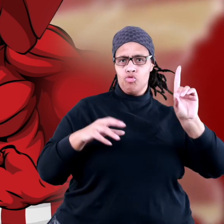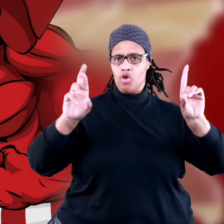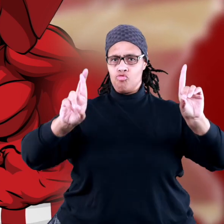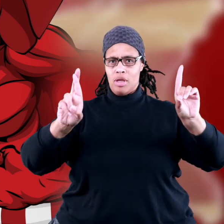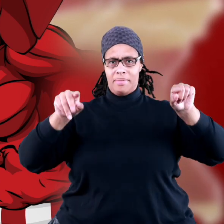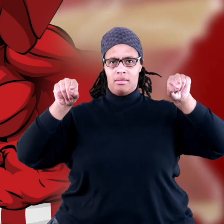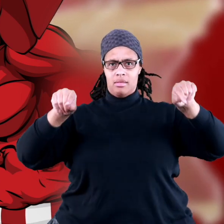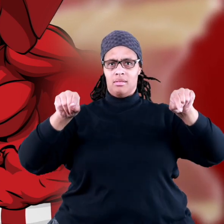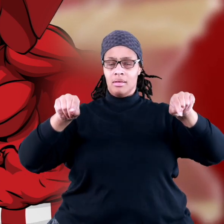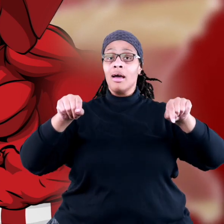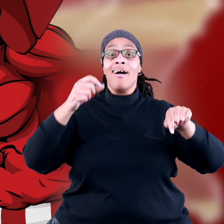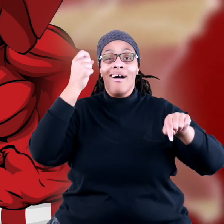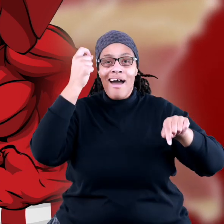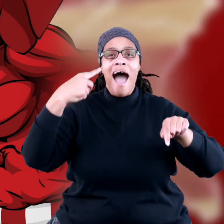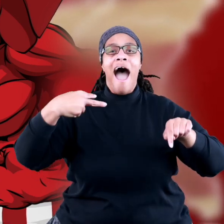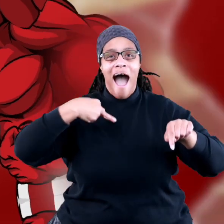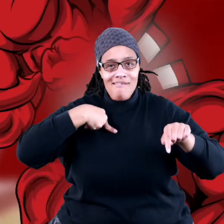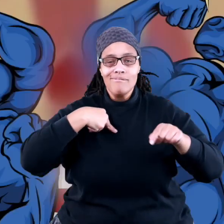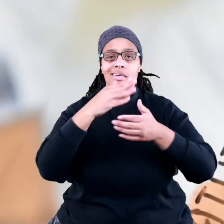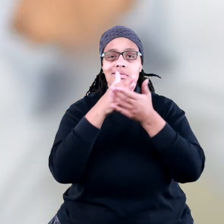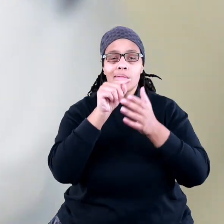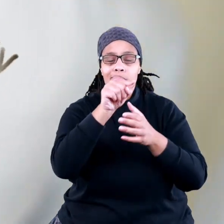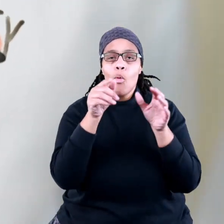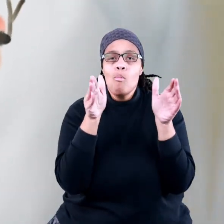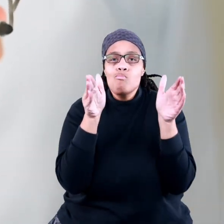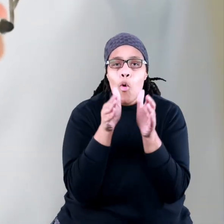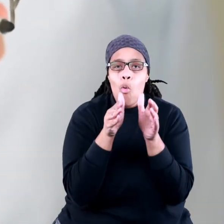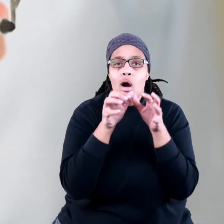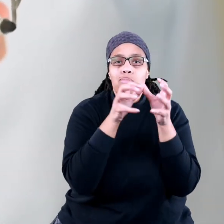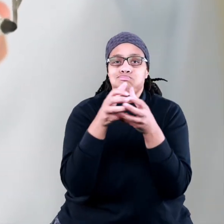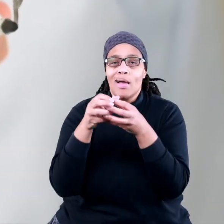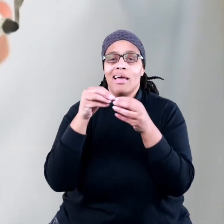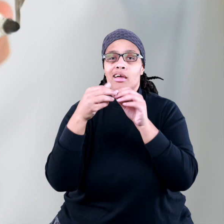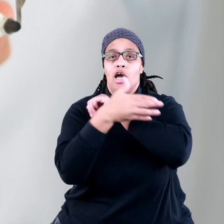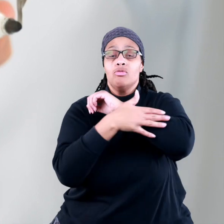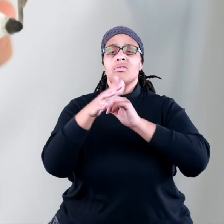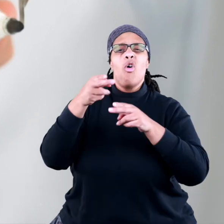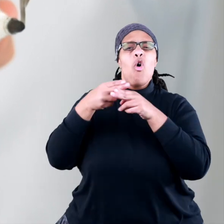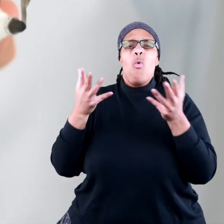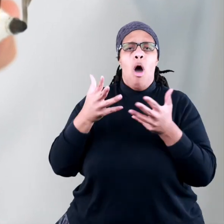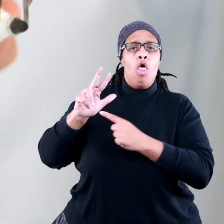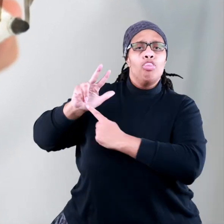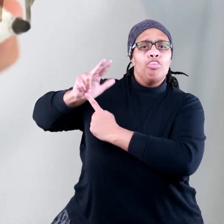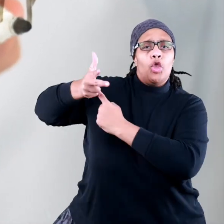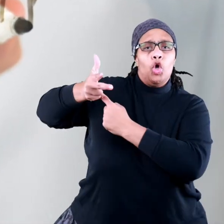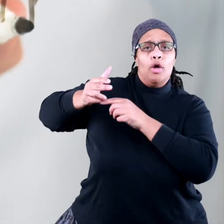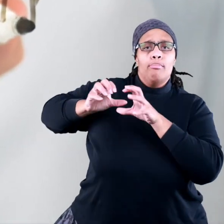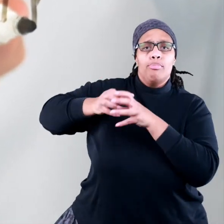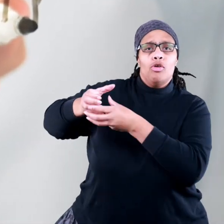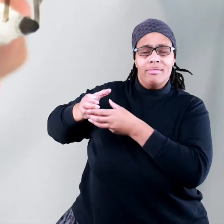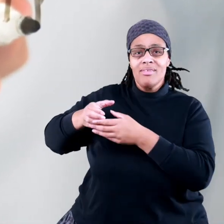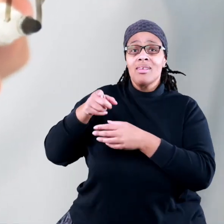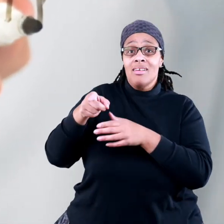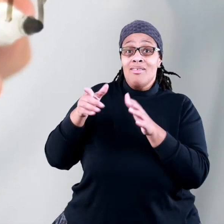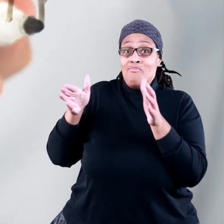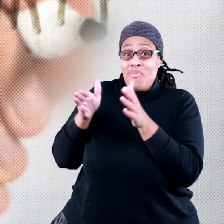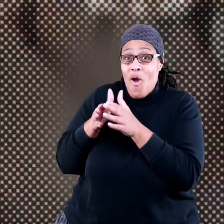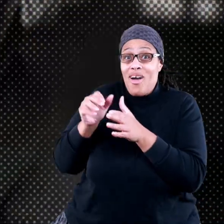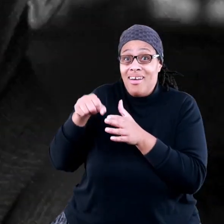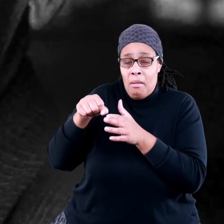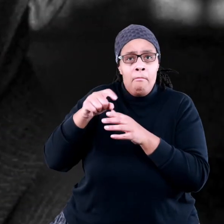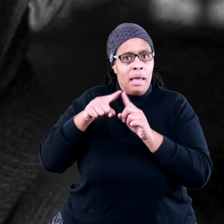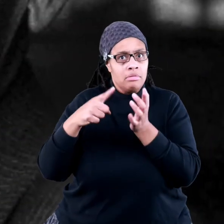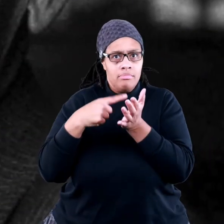Democrats. But there are also some minor parties in our country, and they're called third parties. While they're